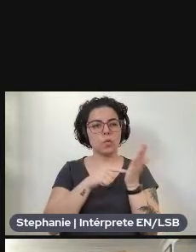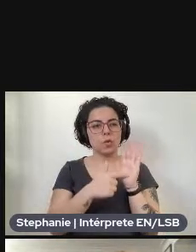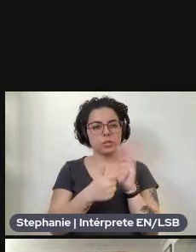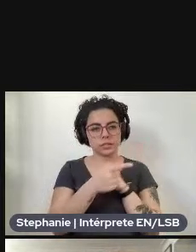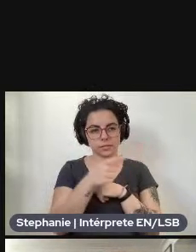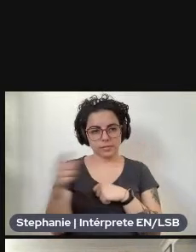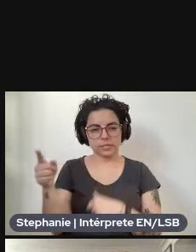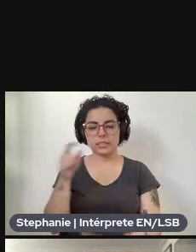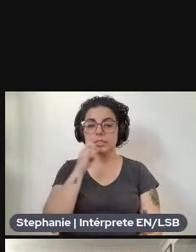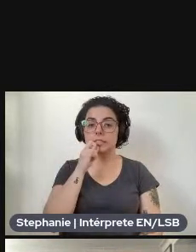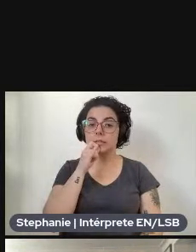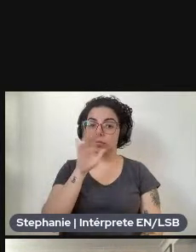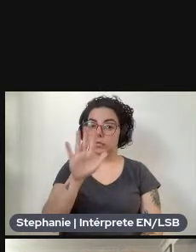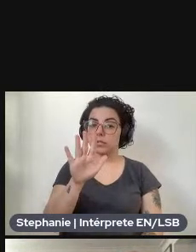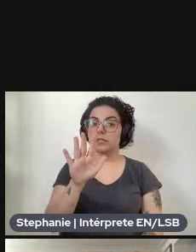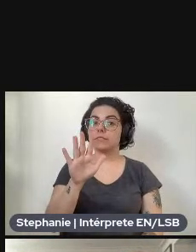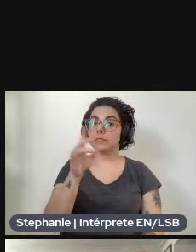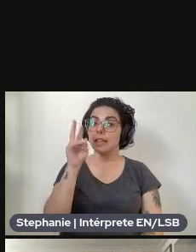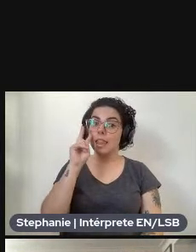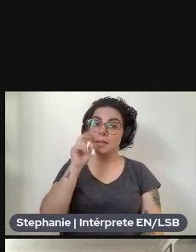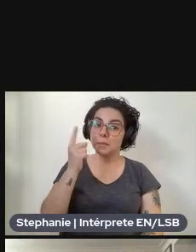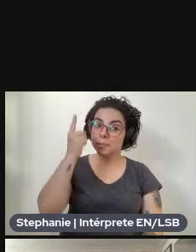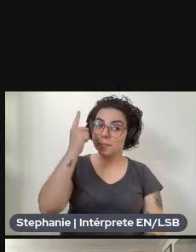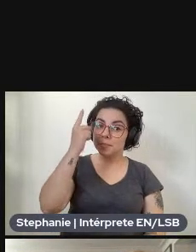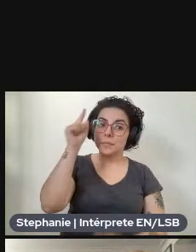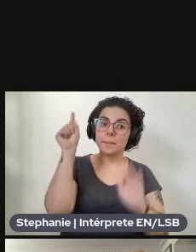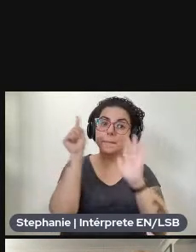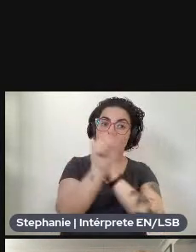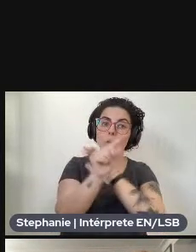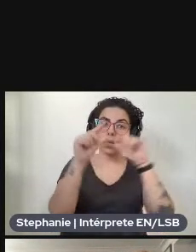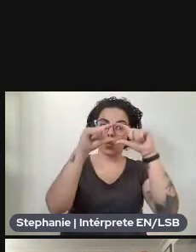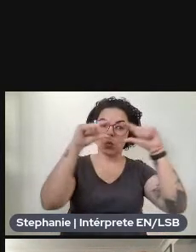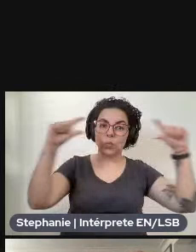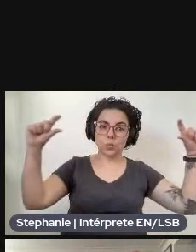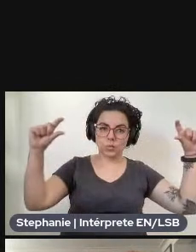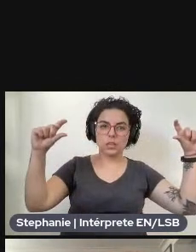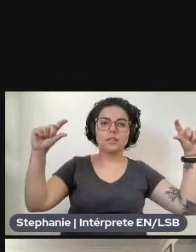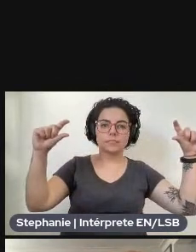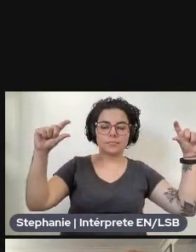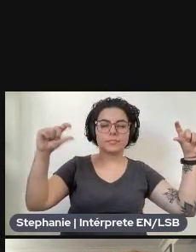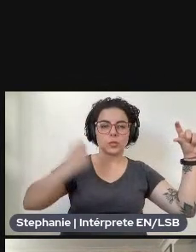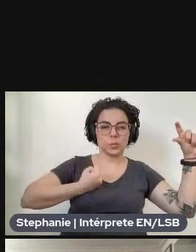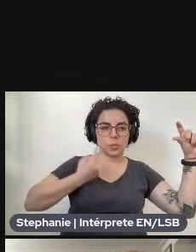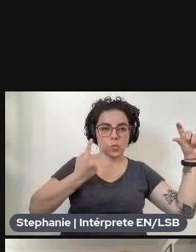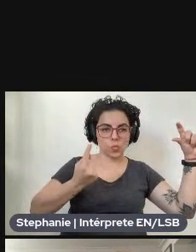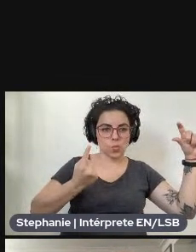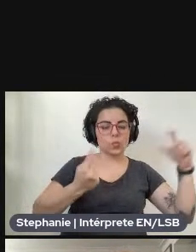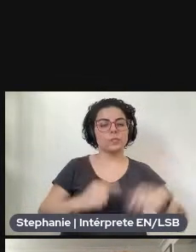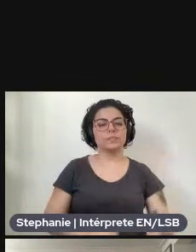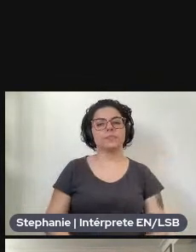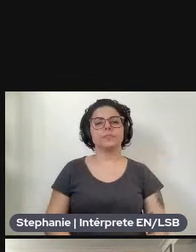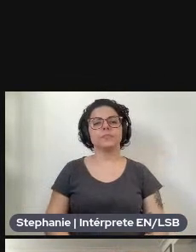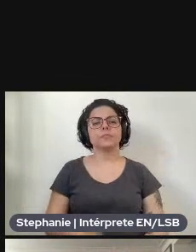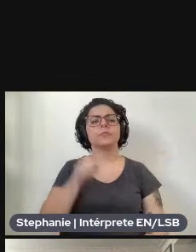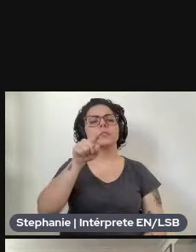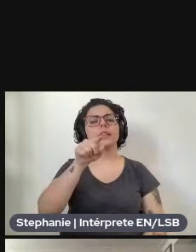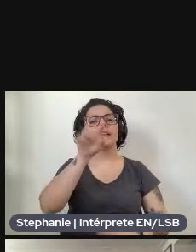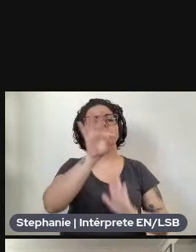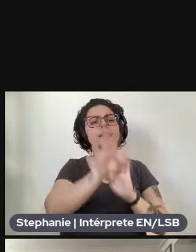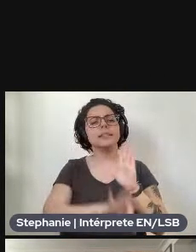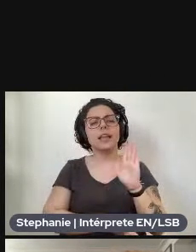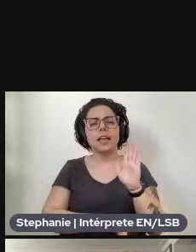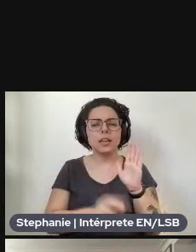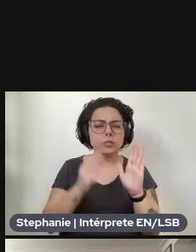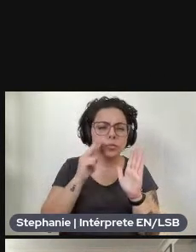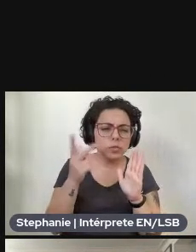esqueçamos a pergunta que está presente no slide que estou a apresentar. o que é que estes textos nos dizem